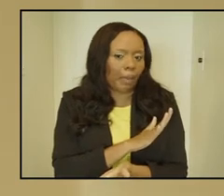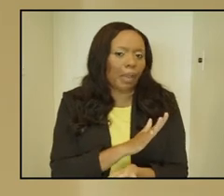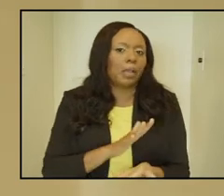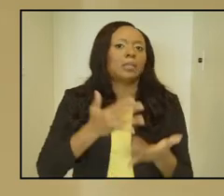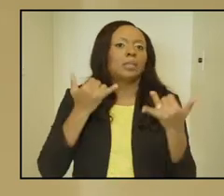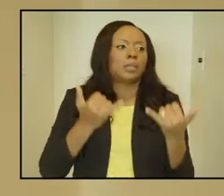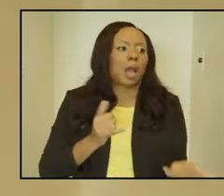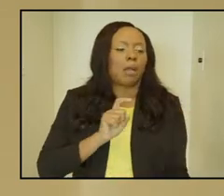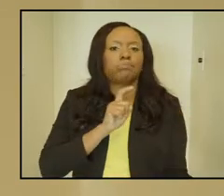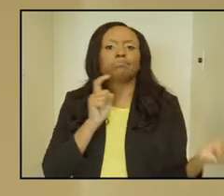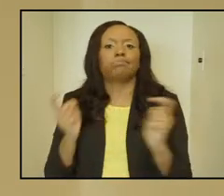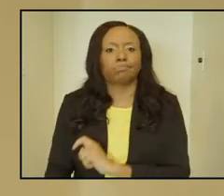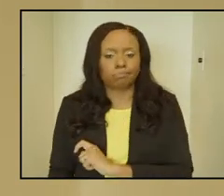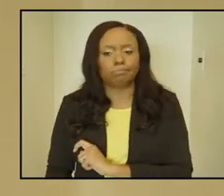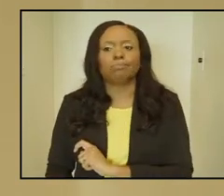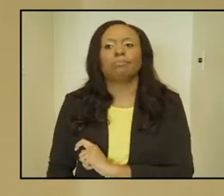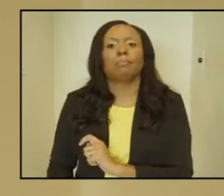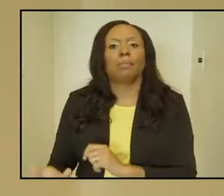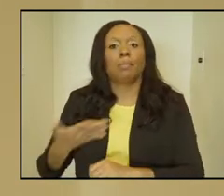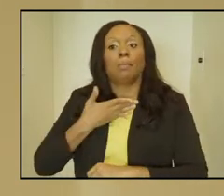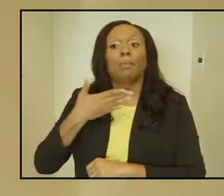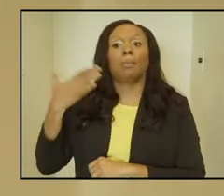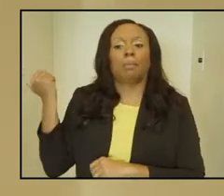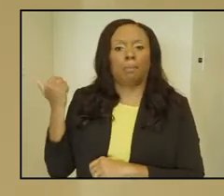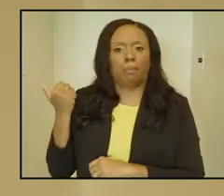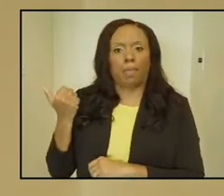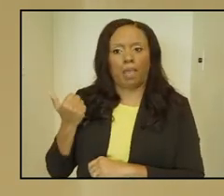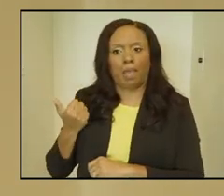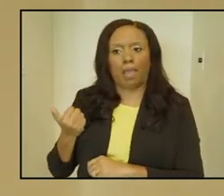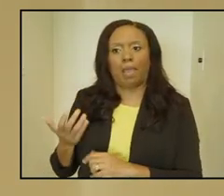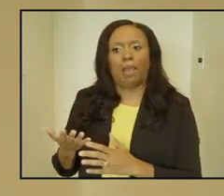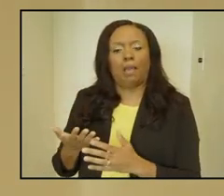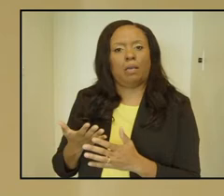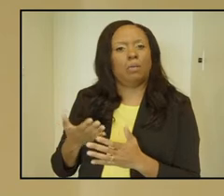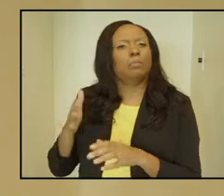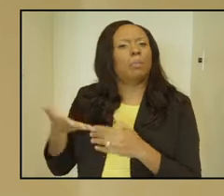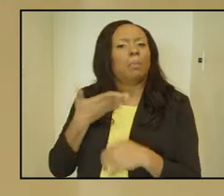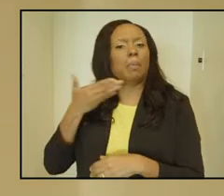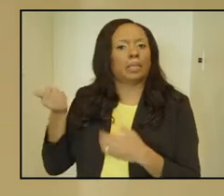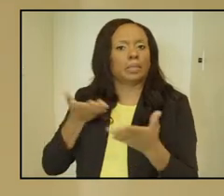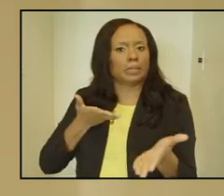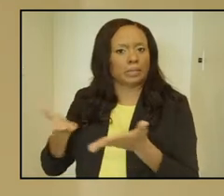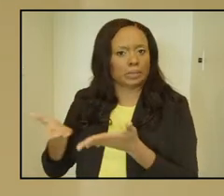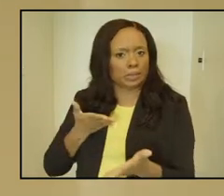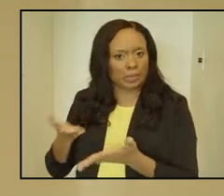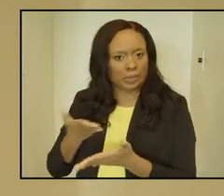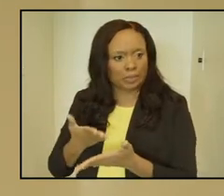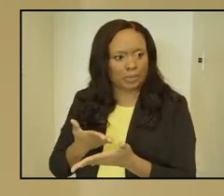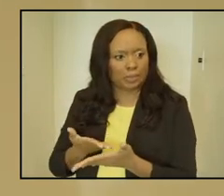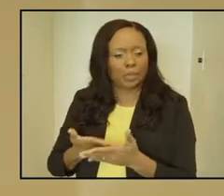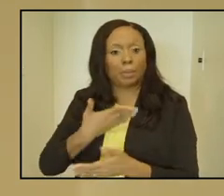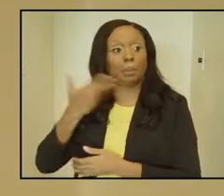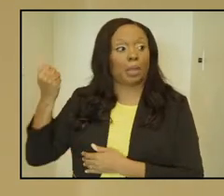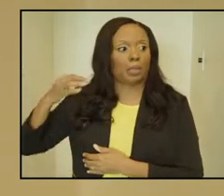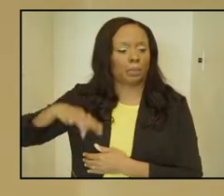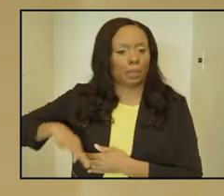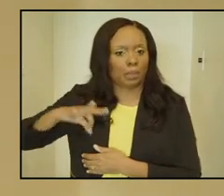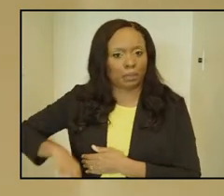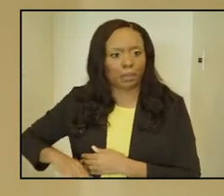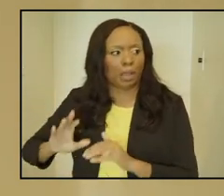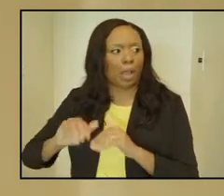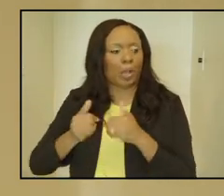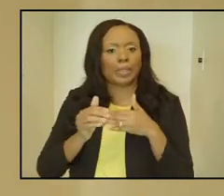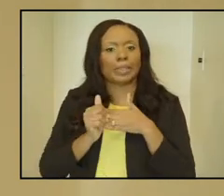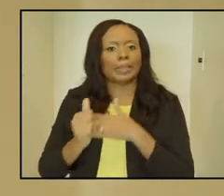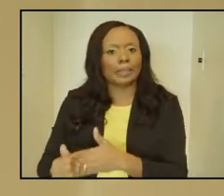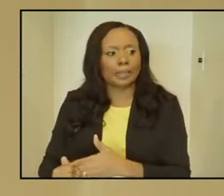dynamic, resourceful, and resilient public service, which is efficient and better equipped to evaluate, lead, and